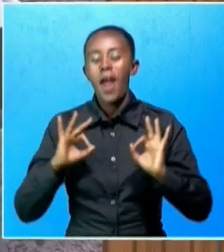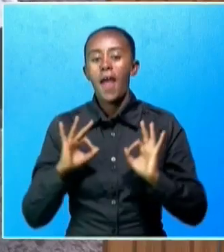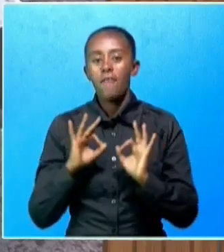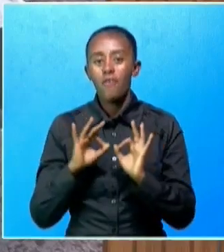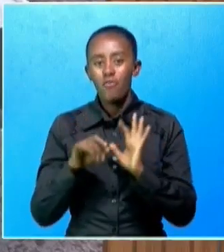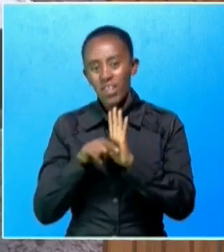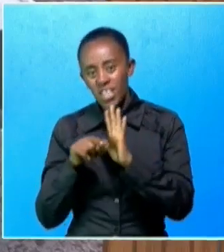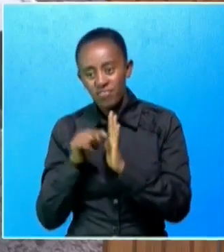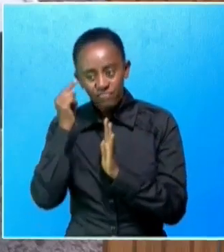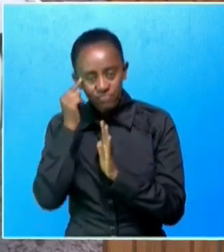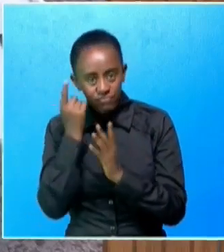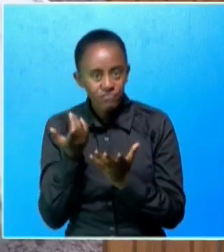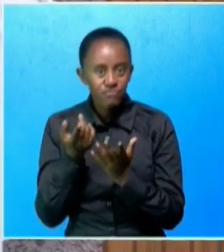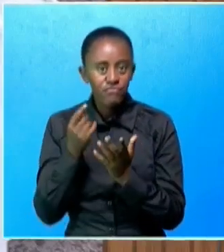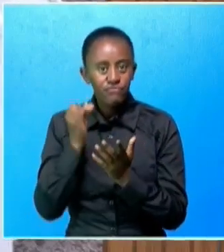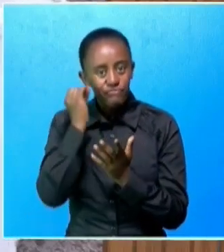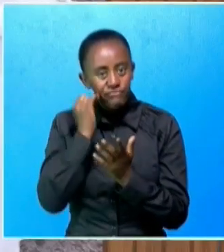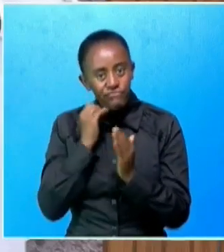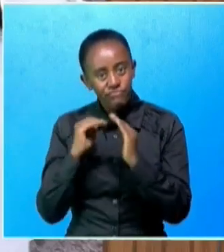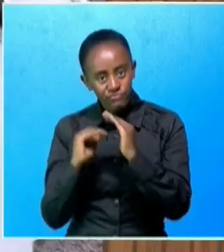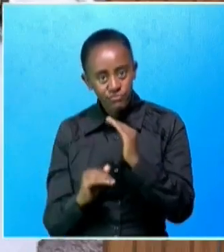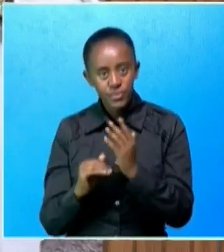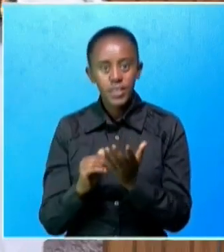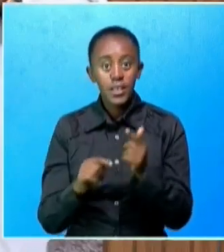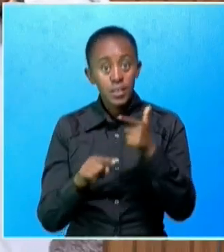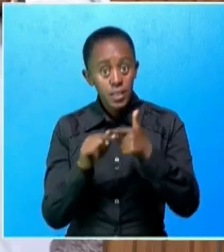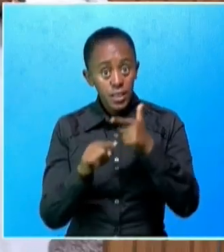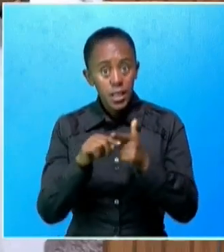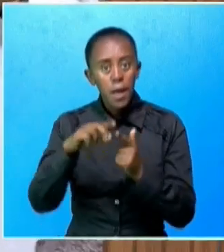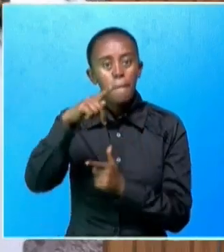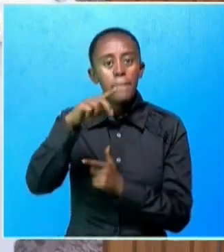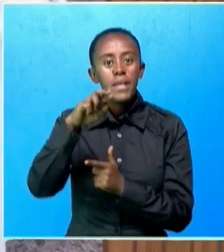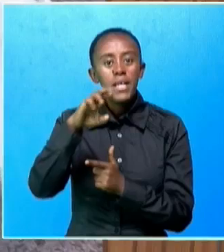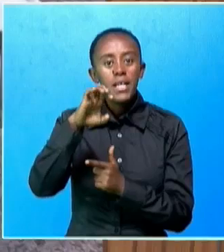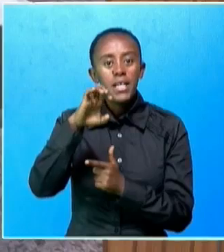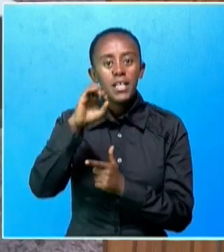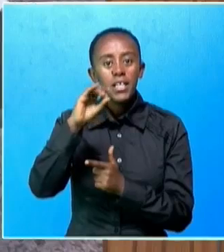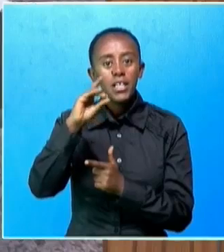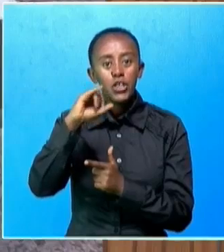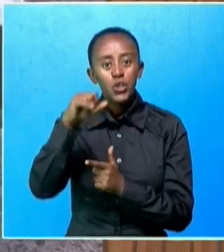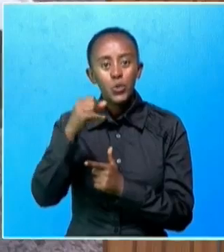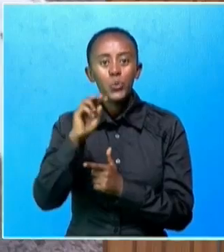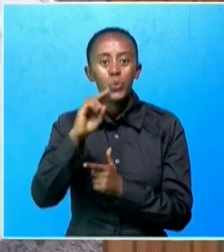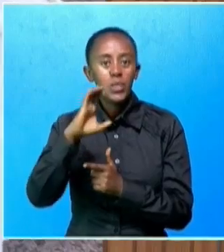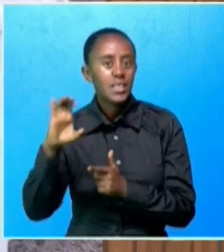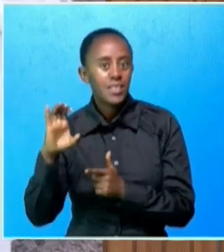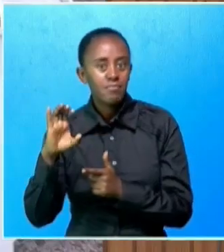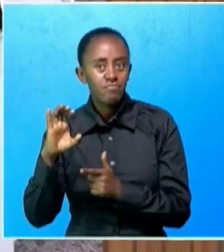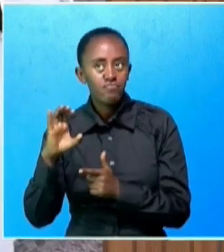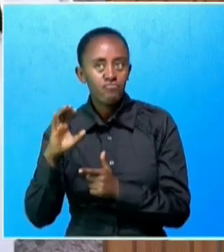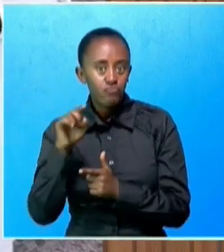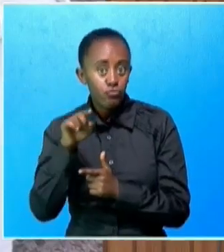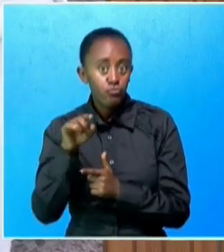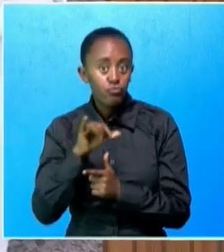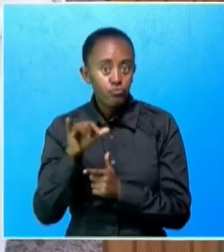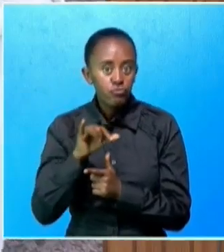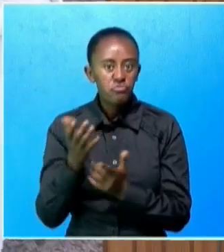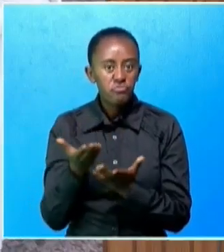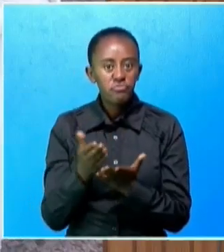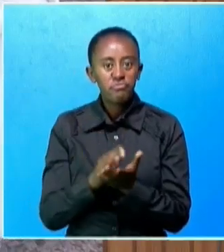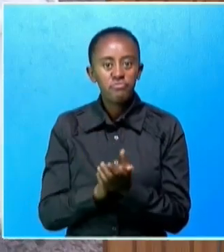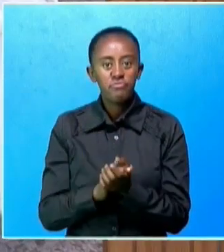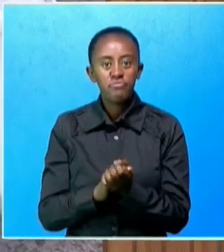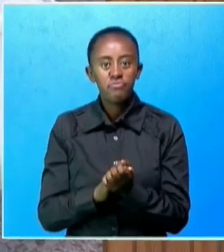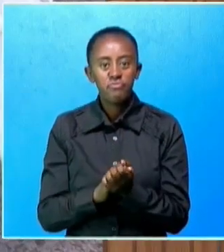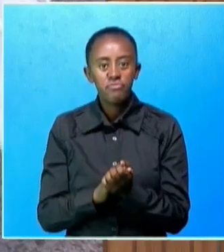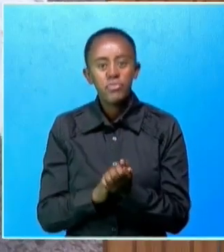stereotype. Very good. Prejudice. That was an interesting vocabulary that we studied last time. You know prejudice.